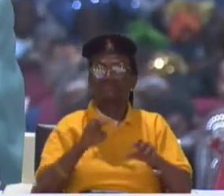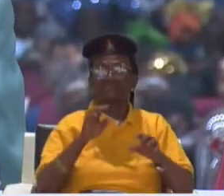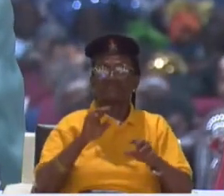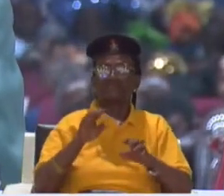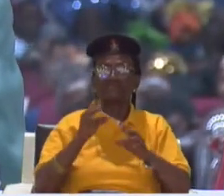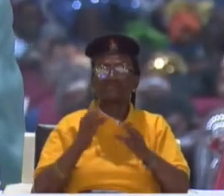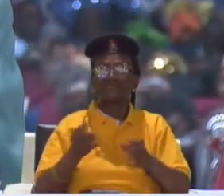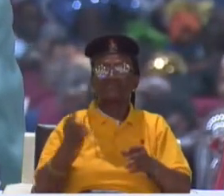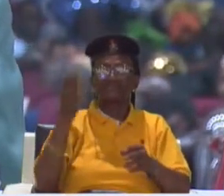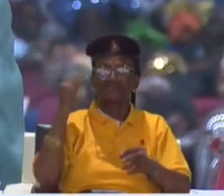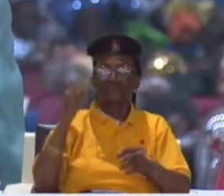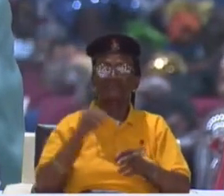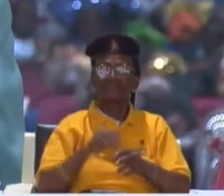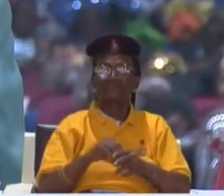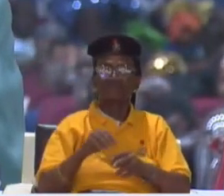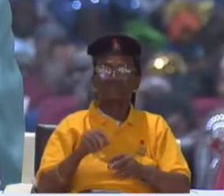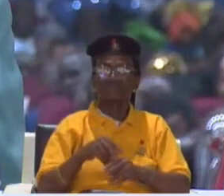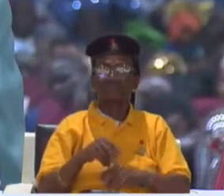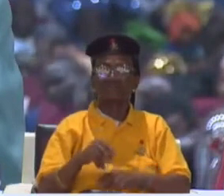Psalm